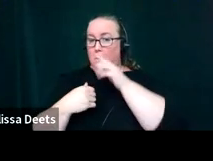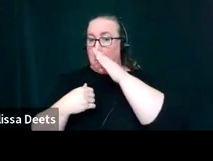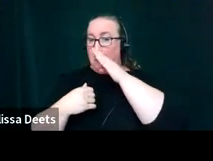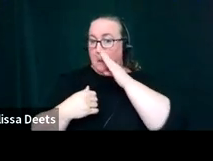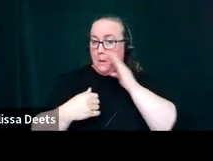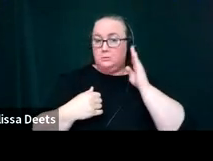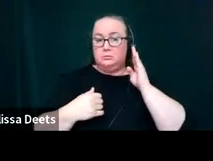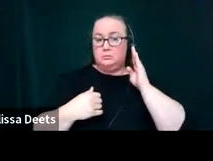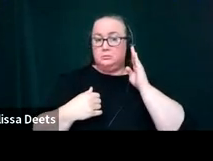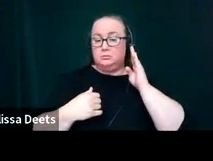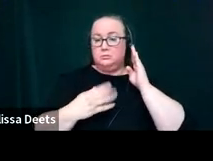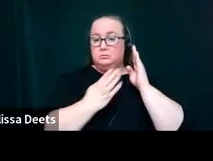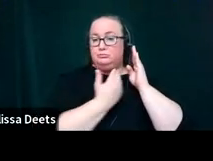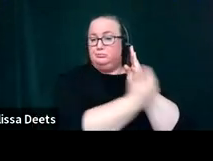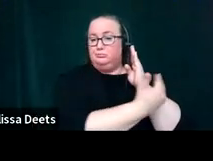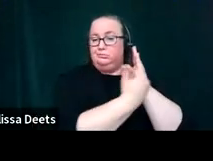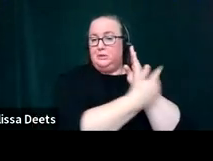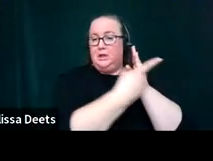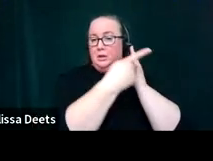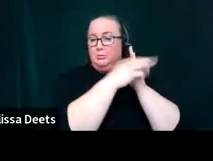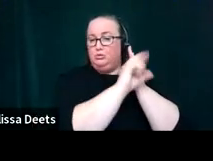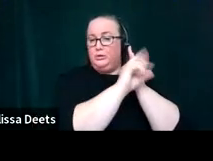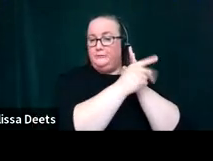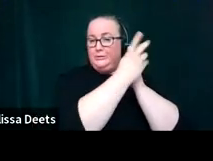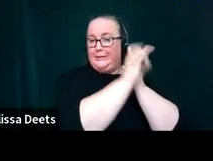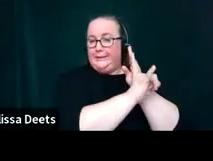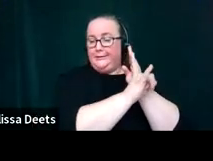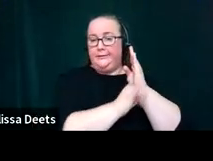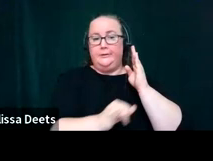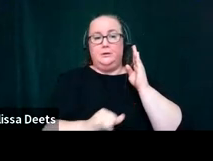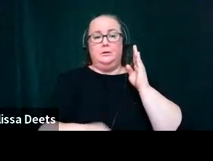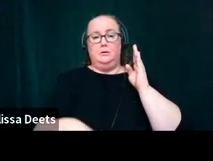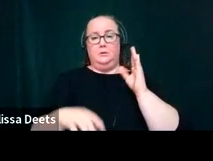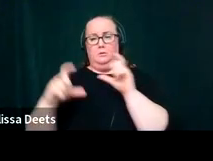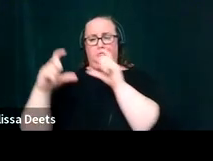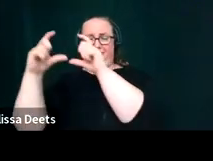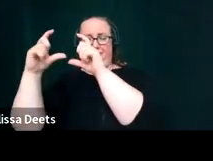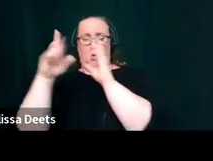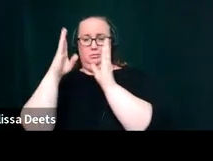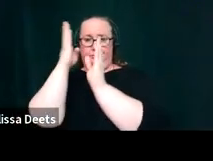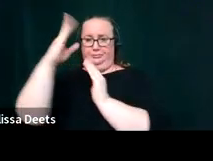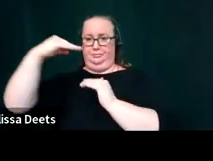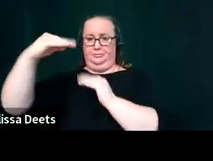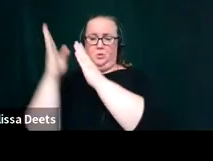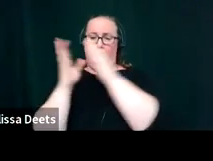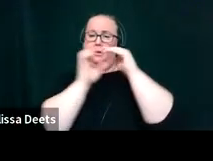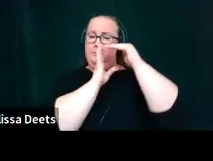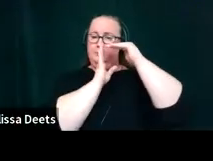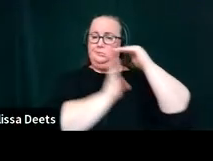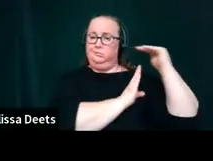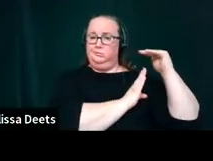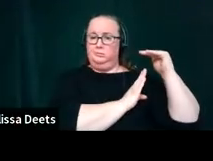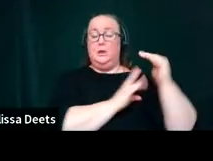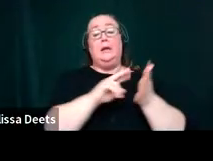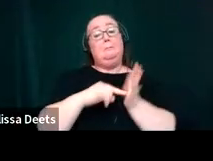the periphery and is maybe affecting the way that this person is reading, even